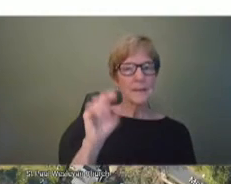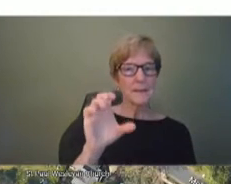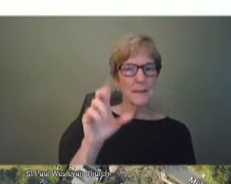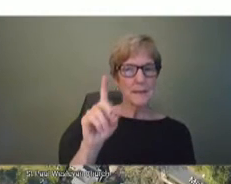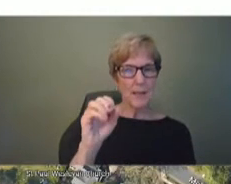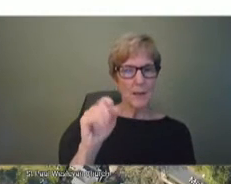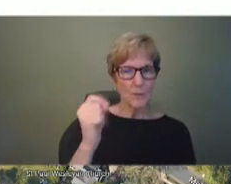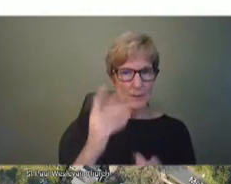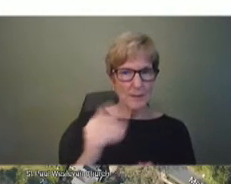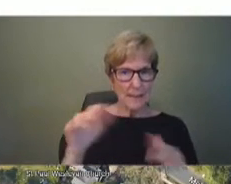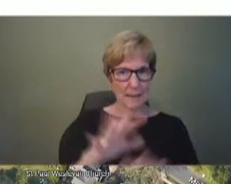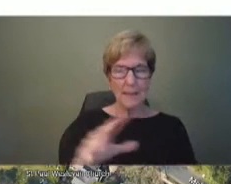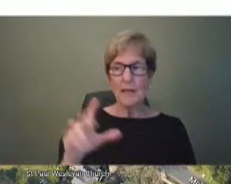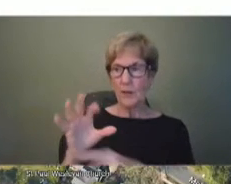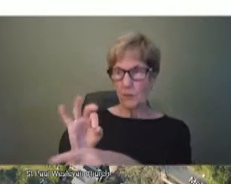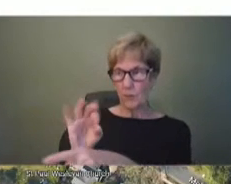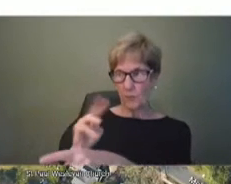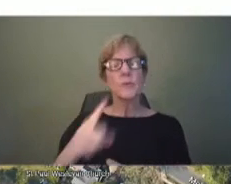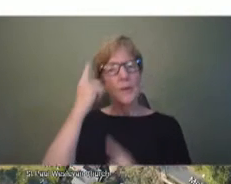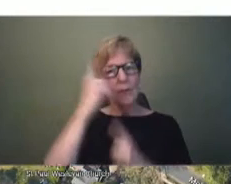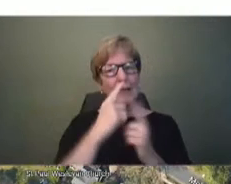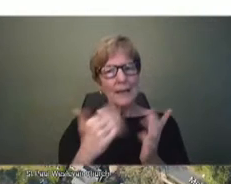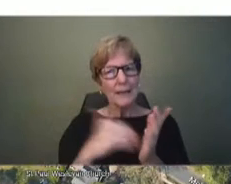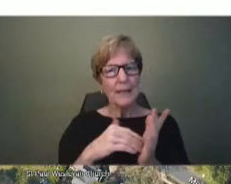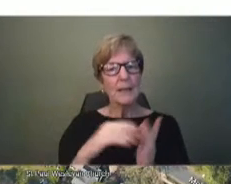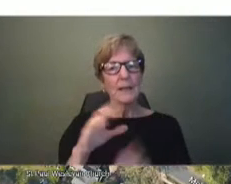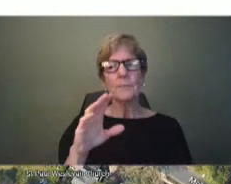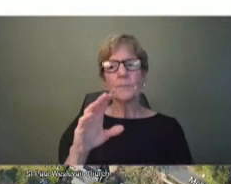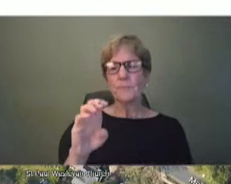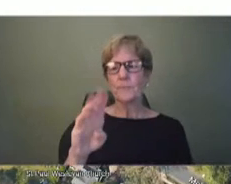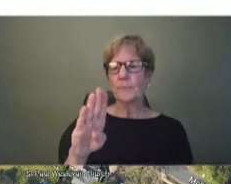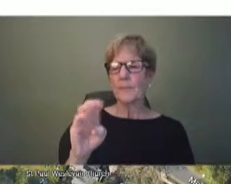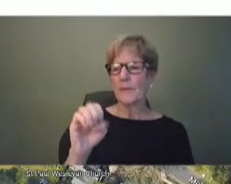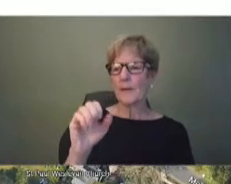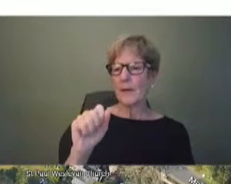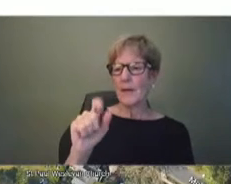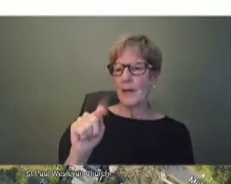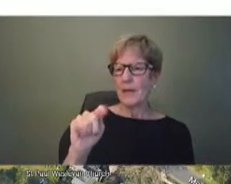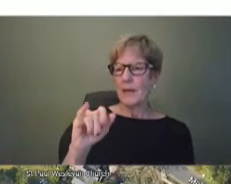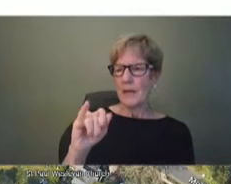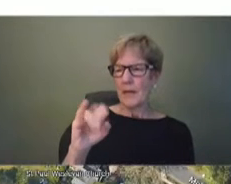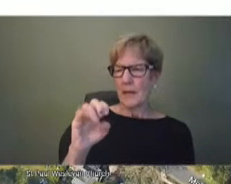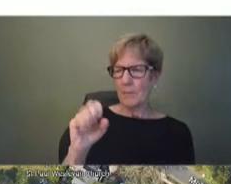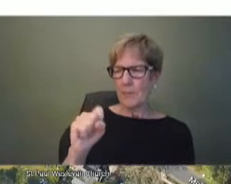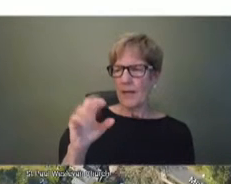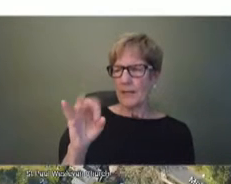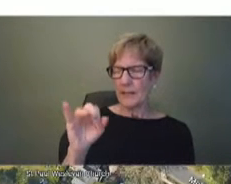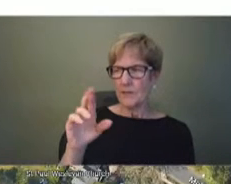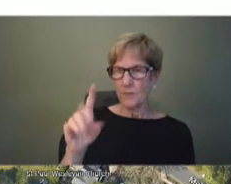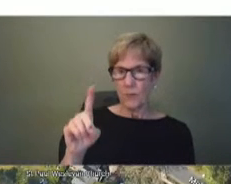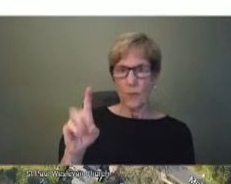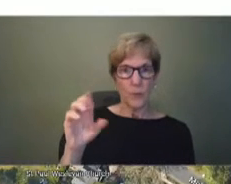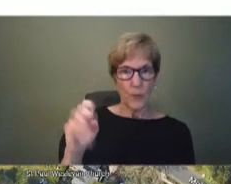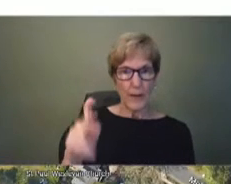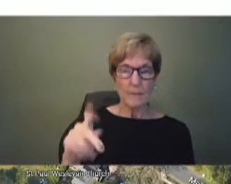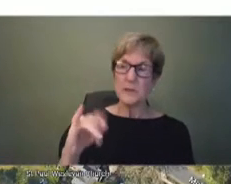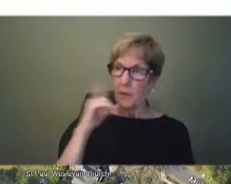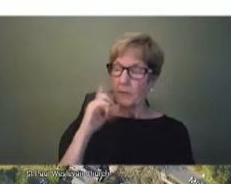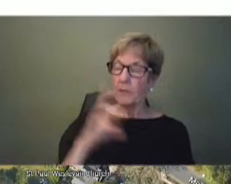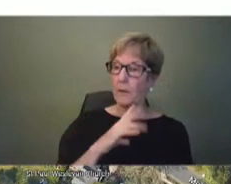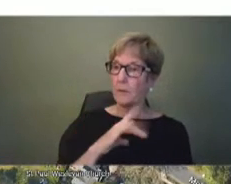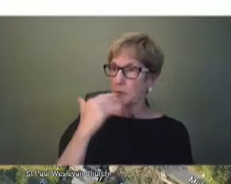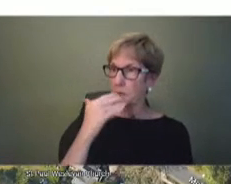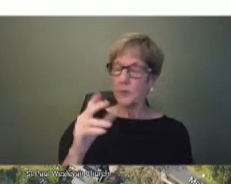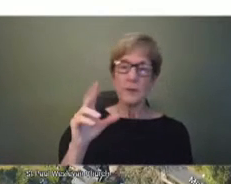councilman Grahams District there's been some really cool work going on to reclaim some of the space there so I was encouraged to hear that NCD was receptive to that so there may